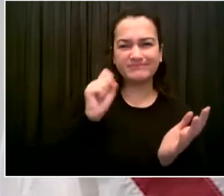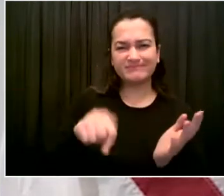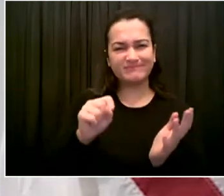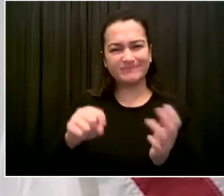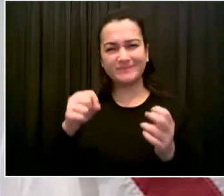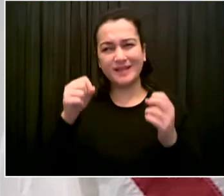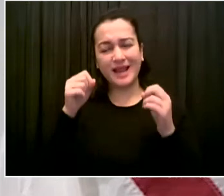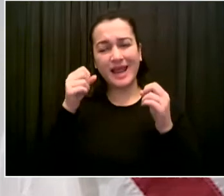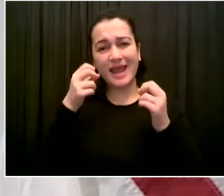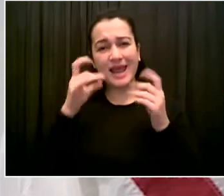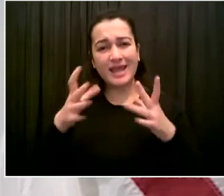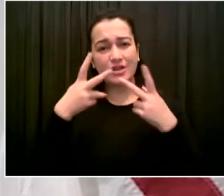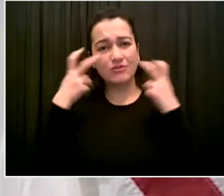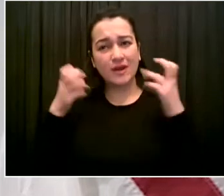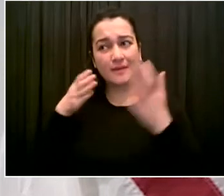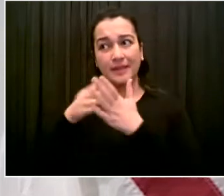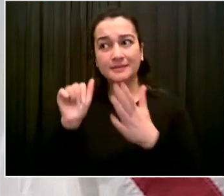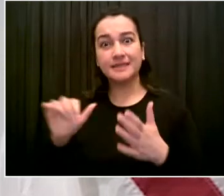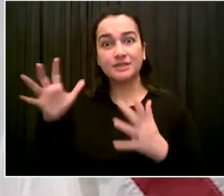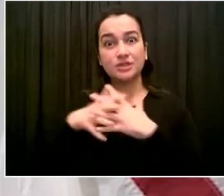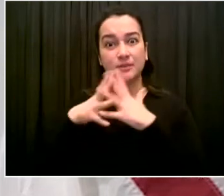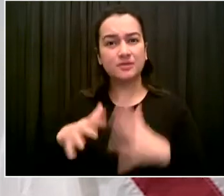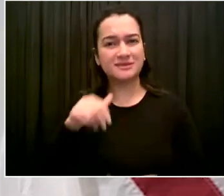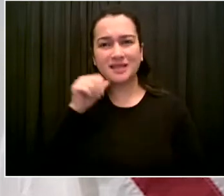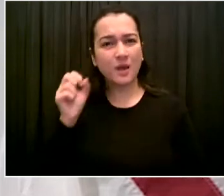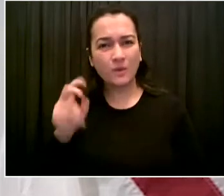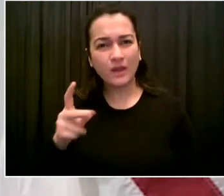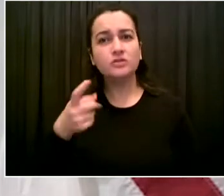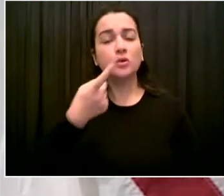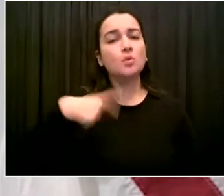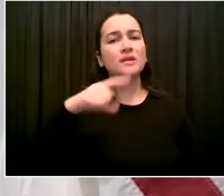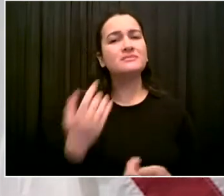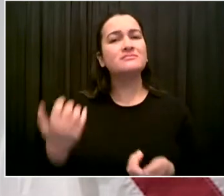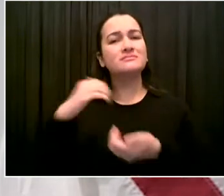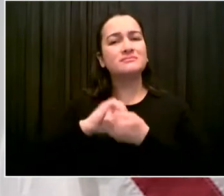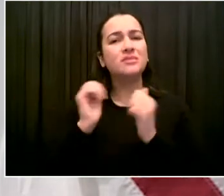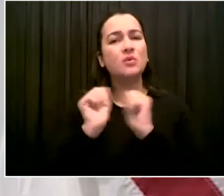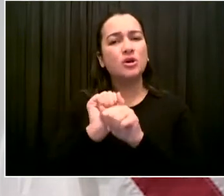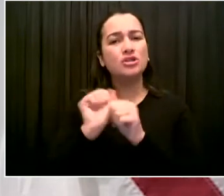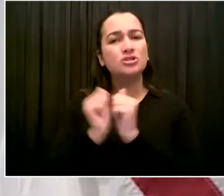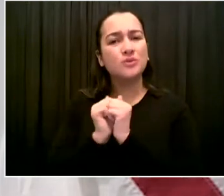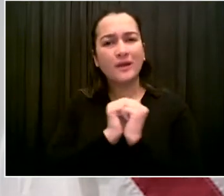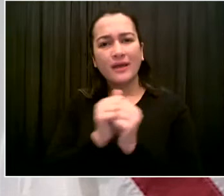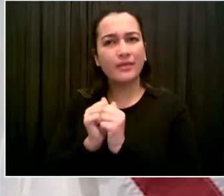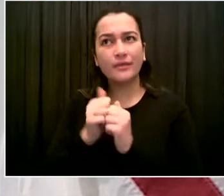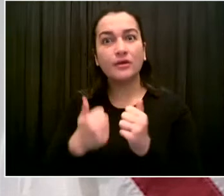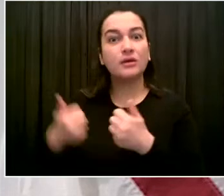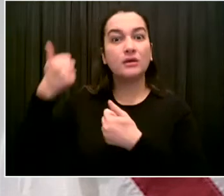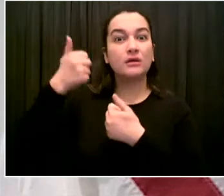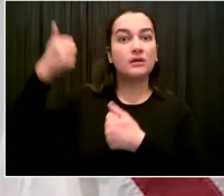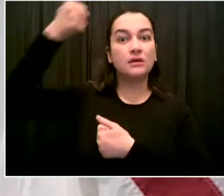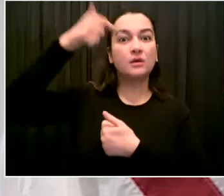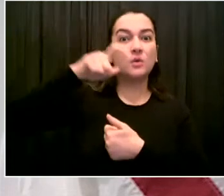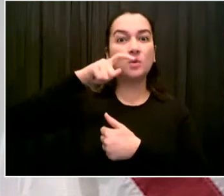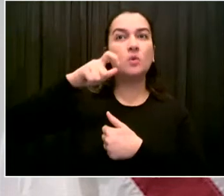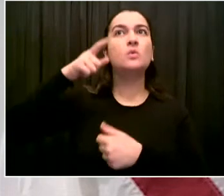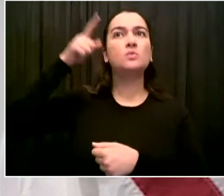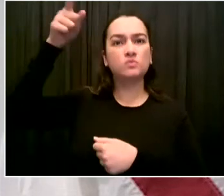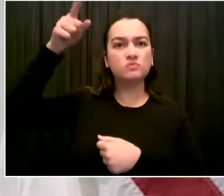top, plus the effort to be out there physically with